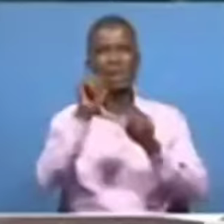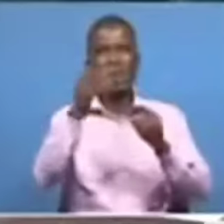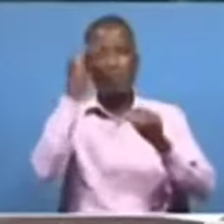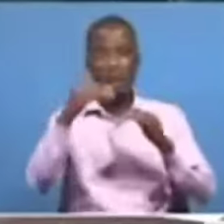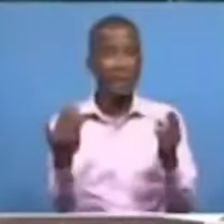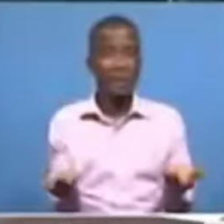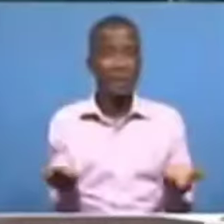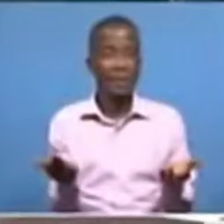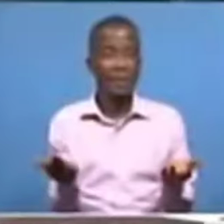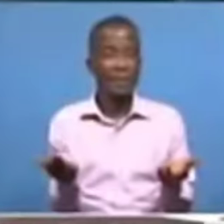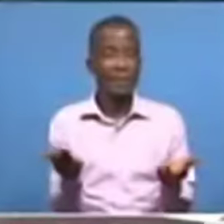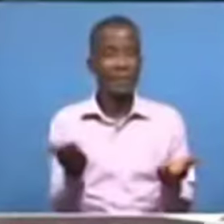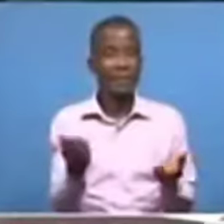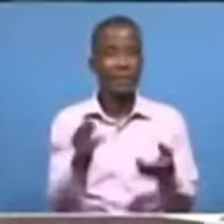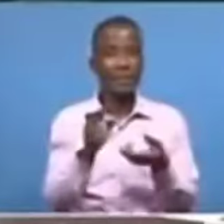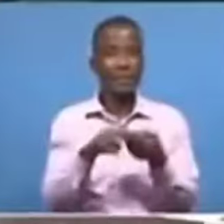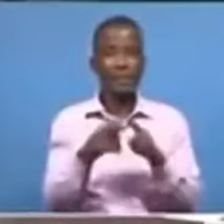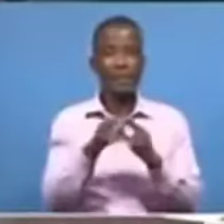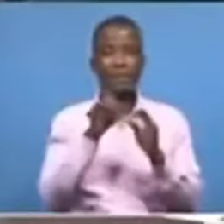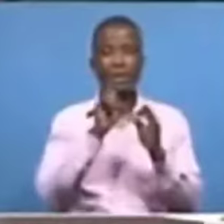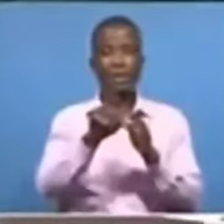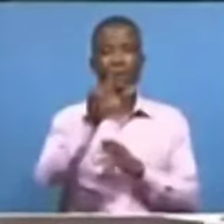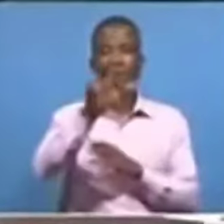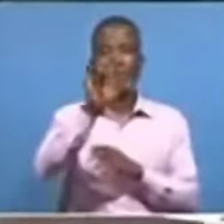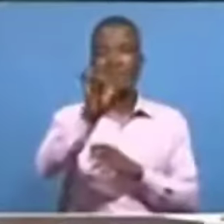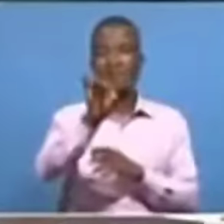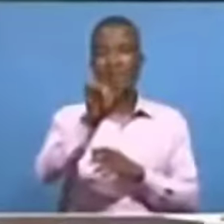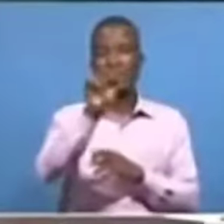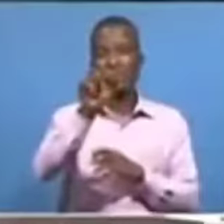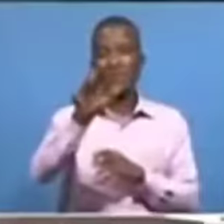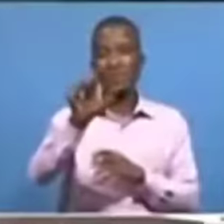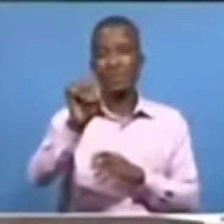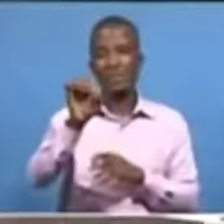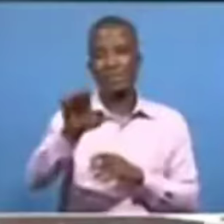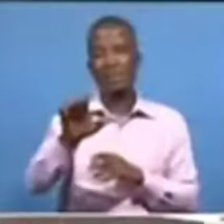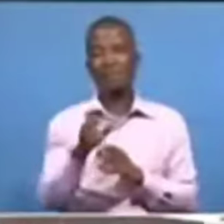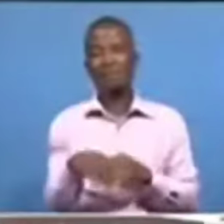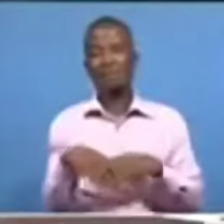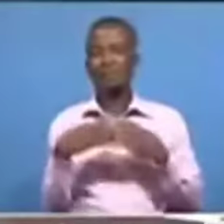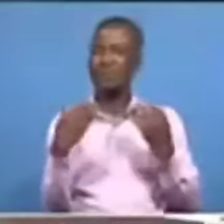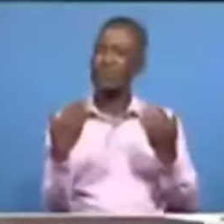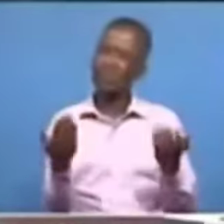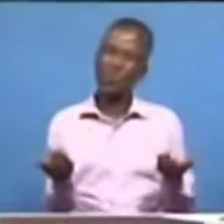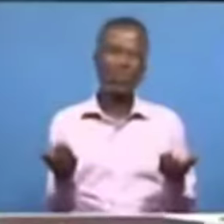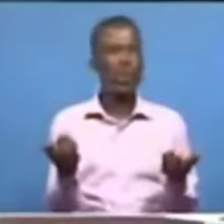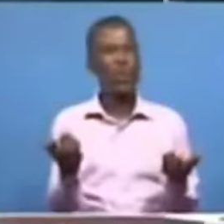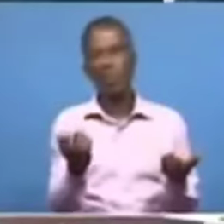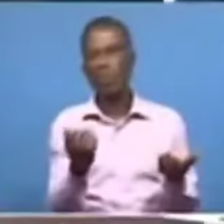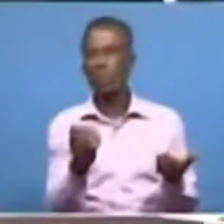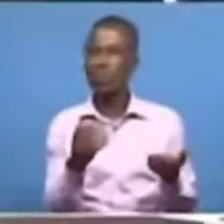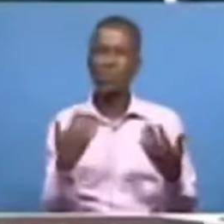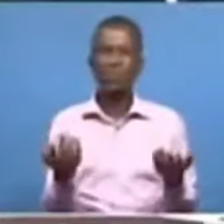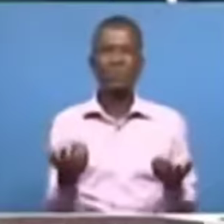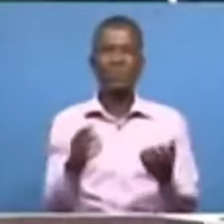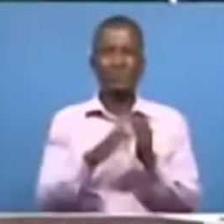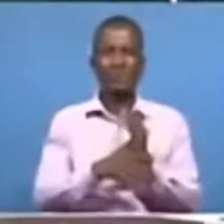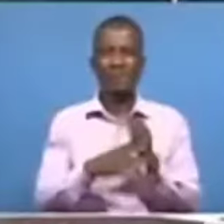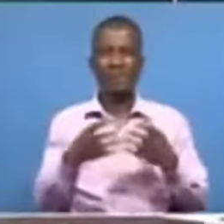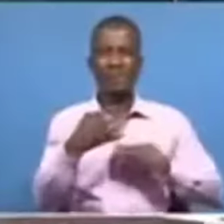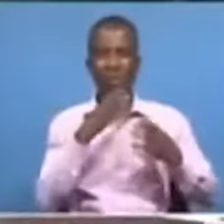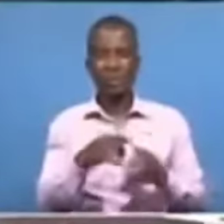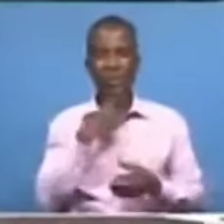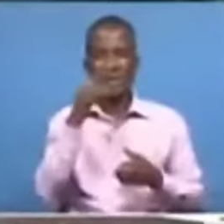Order 38, Rule 3E5, we will not apply this. And we, today, counsel for the petitioner respectfully